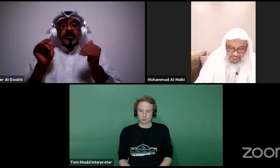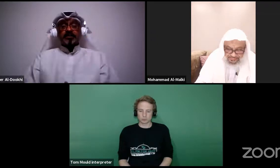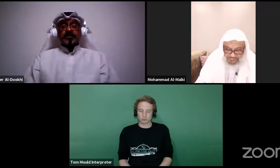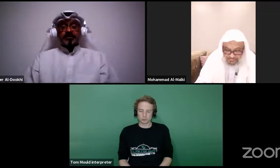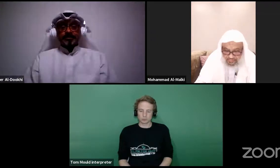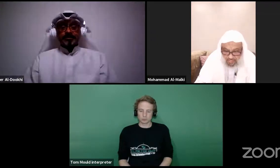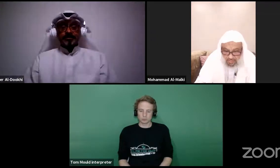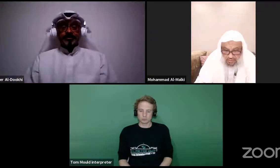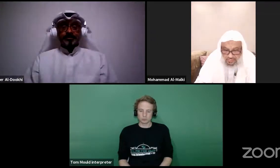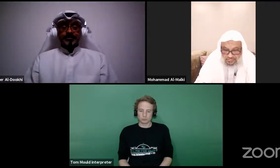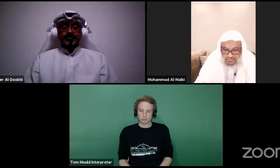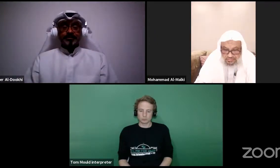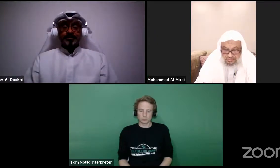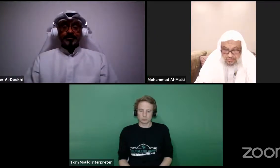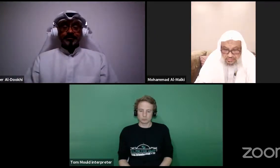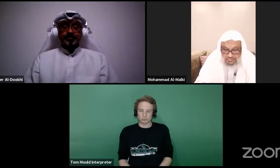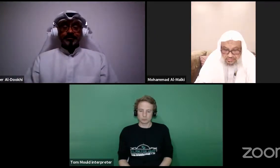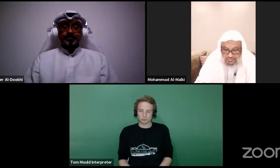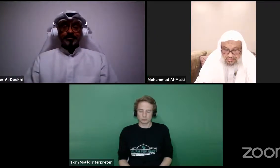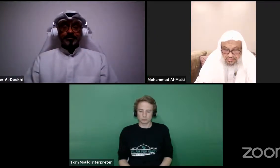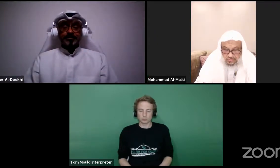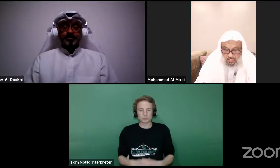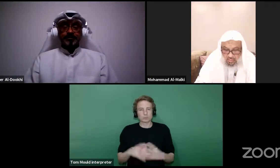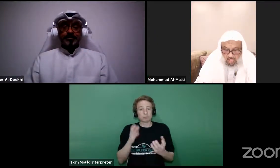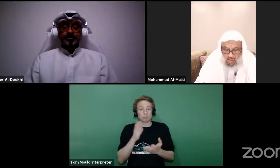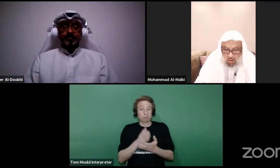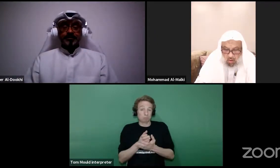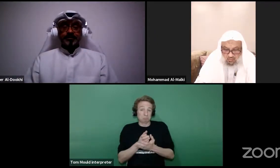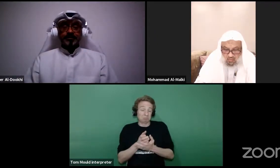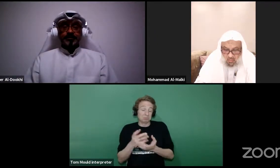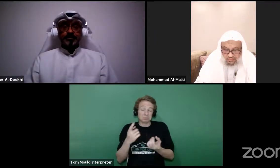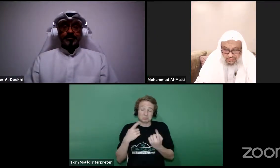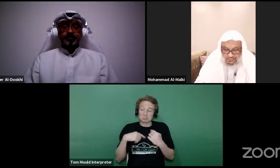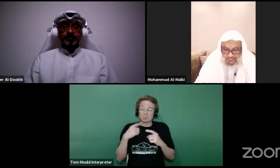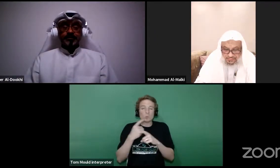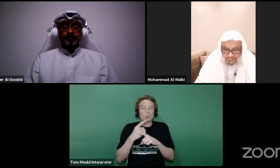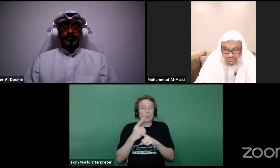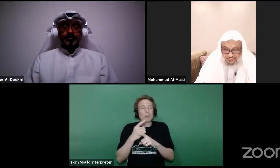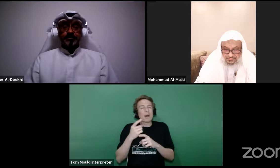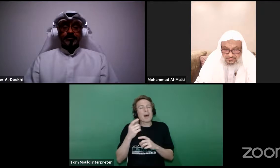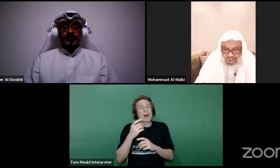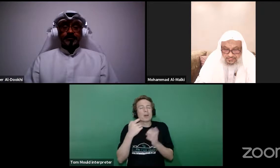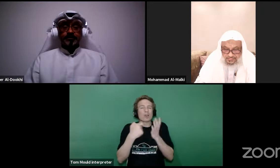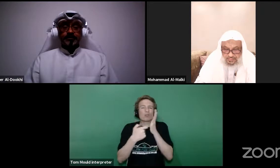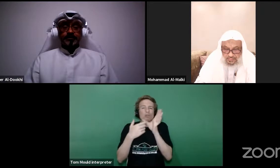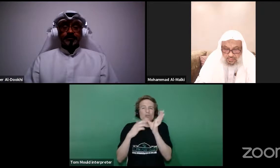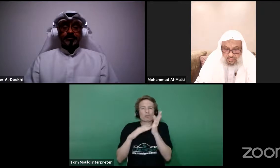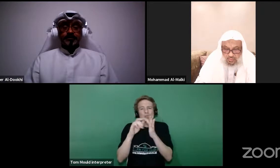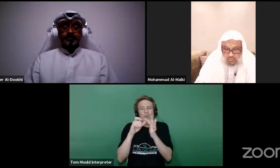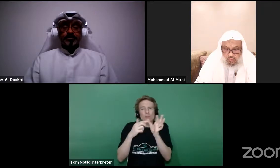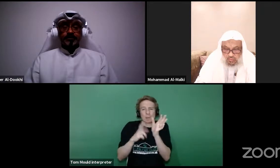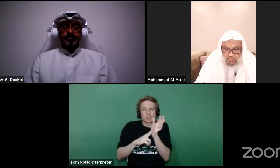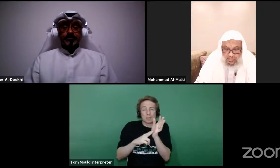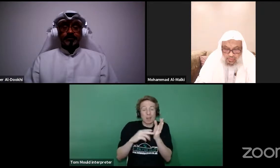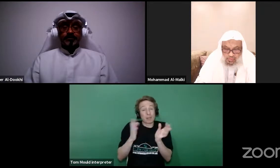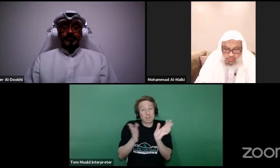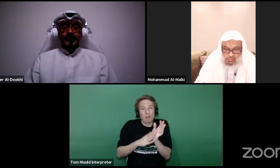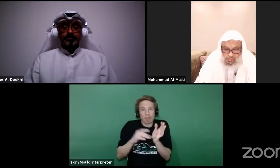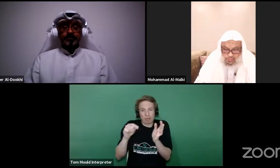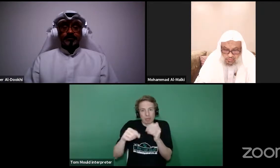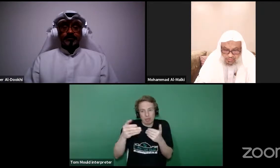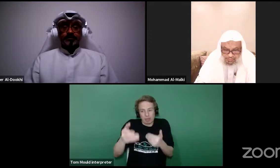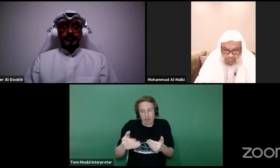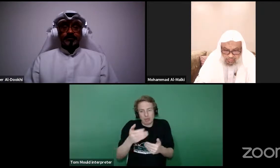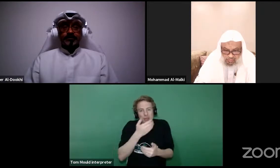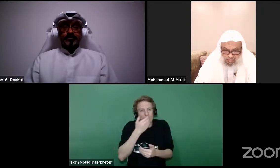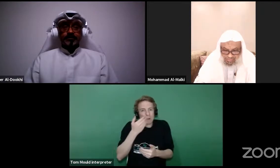And in actual fact, when we talk about Ramadan, or a topic, when we talk about and explore Ramadan, it's the same